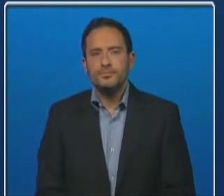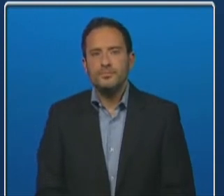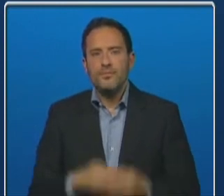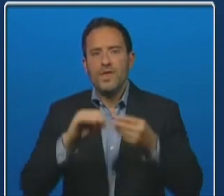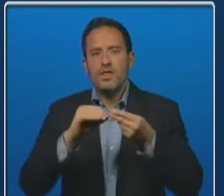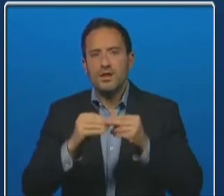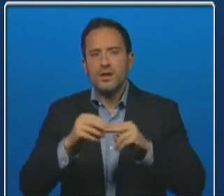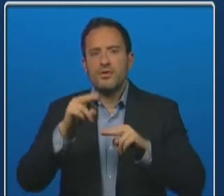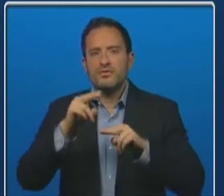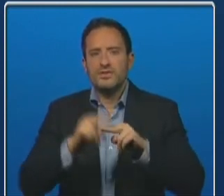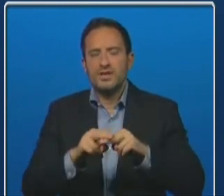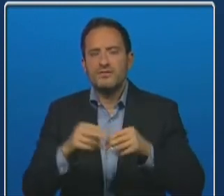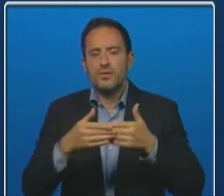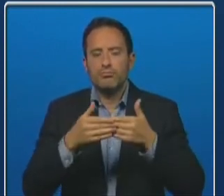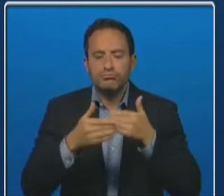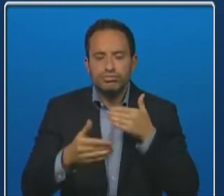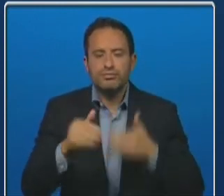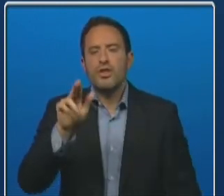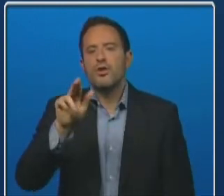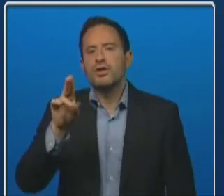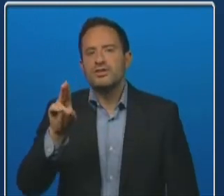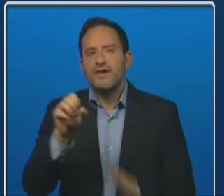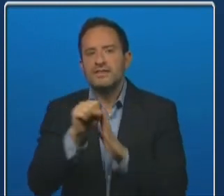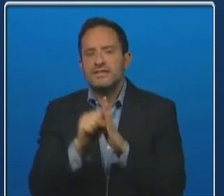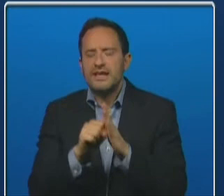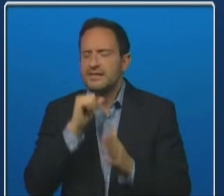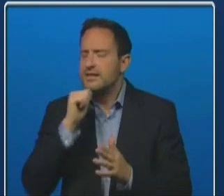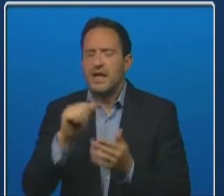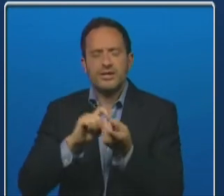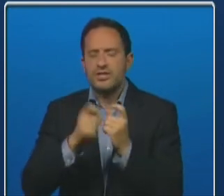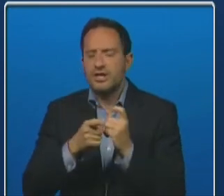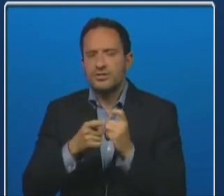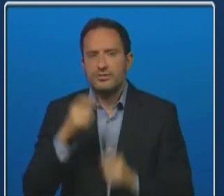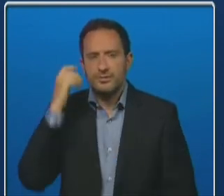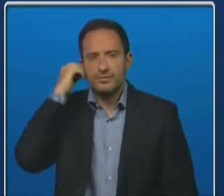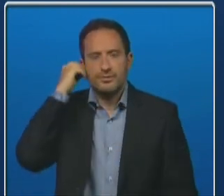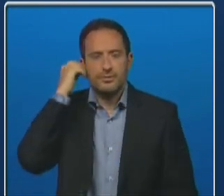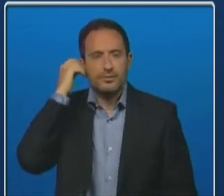The number of seats for the remaining 37 states will not change.